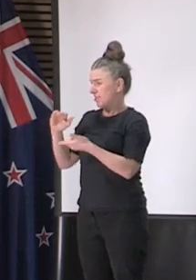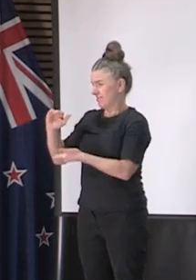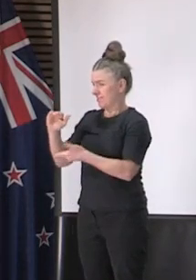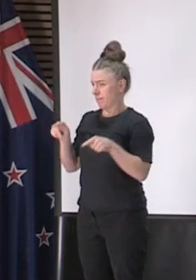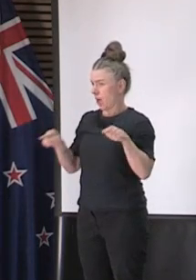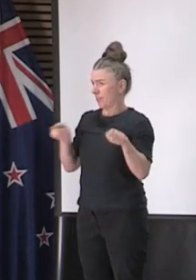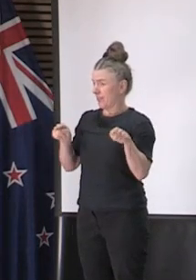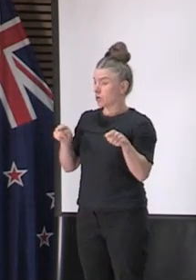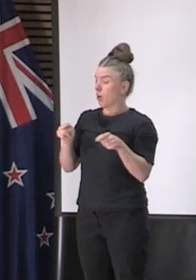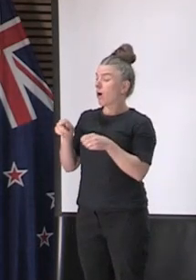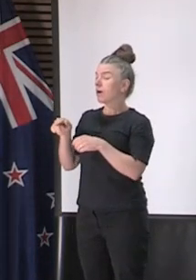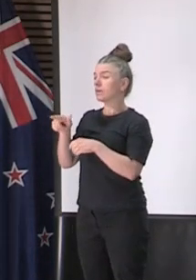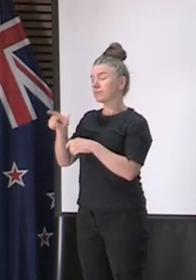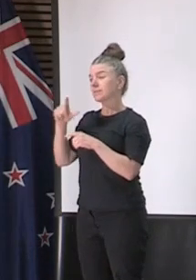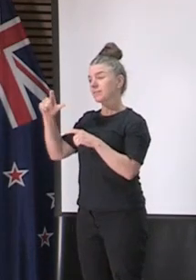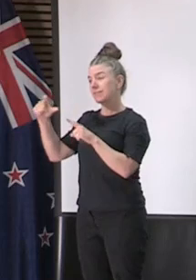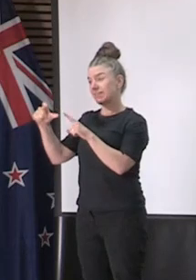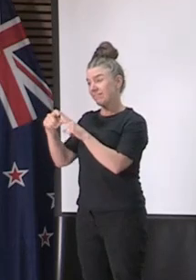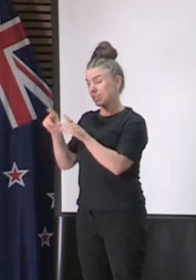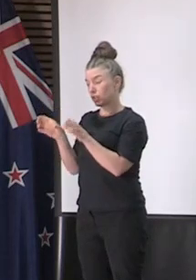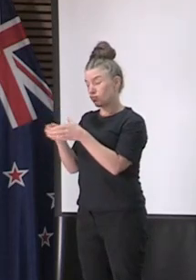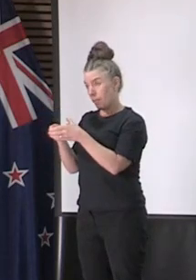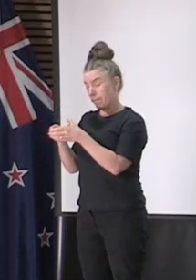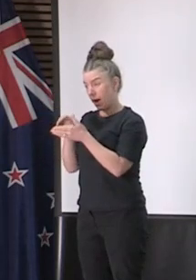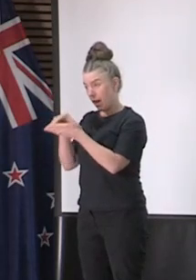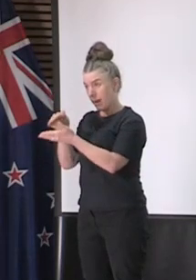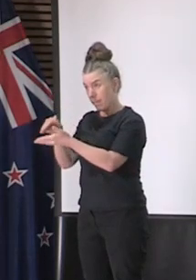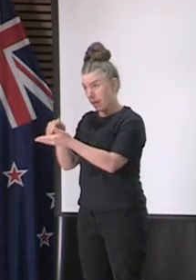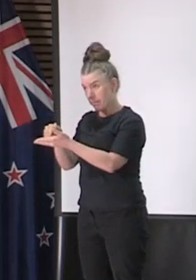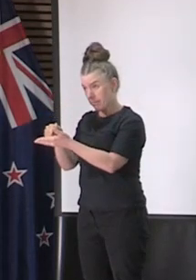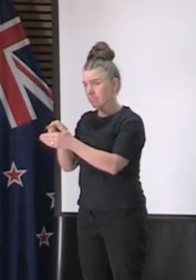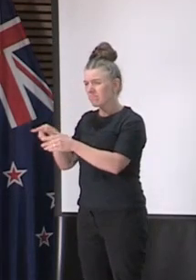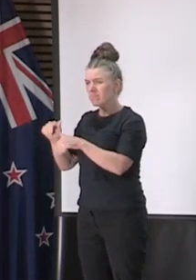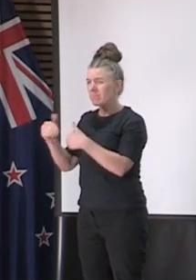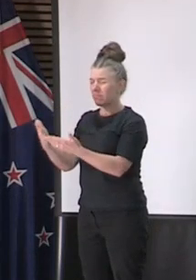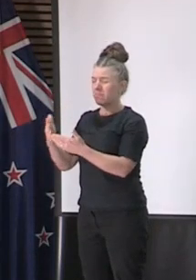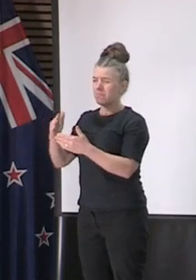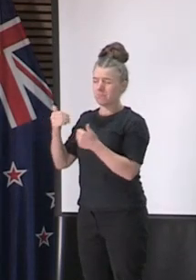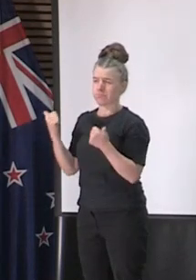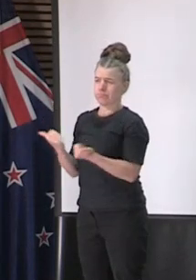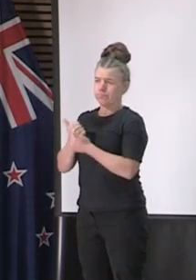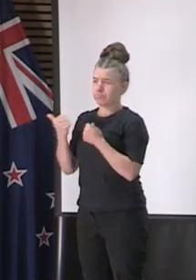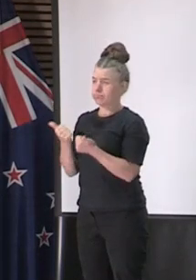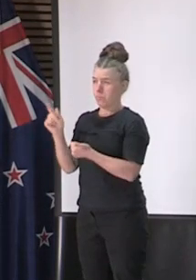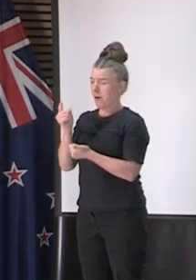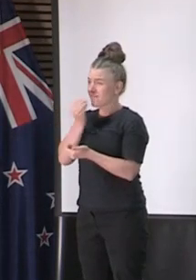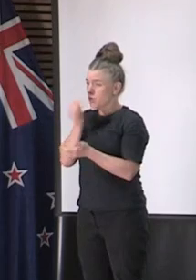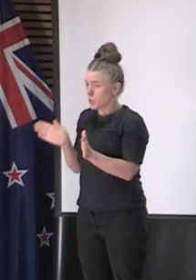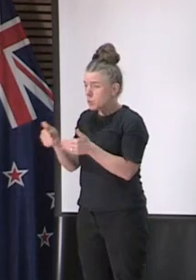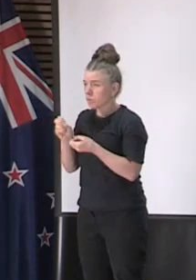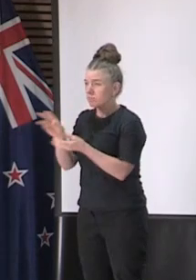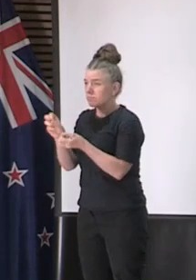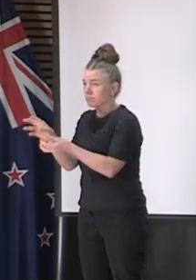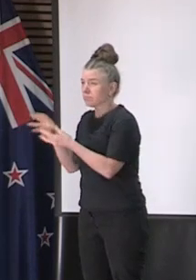did we have local civil defence playing that role at a local level, and they delivered thousands and thousands of food parcels